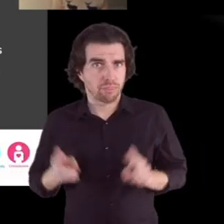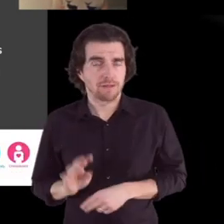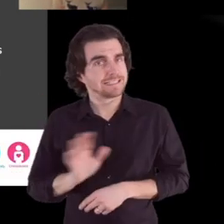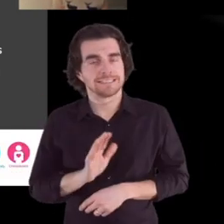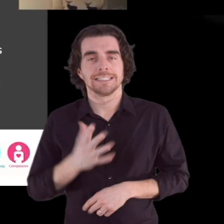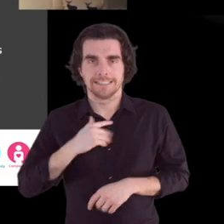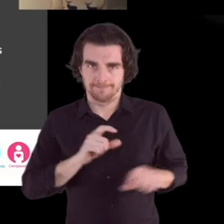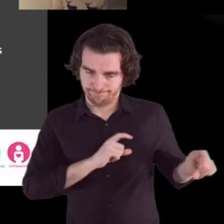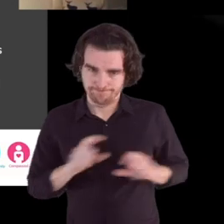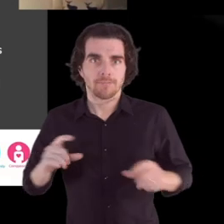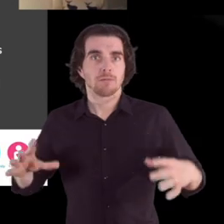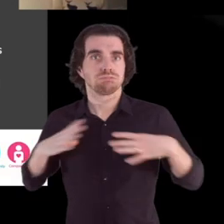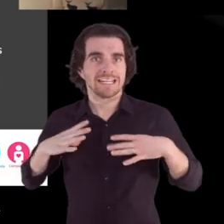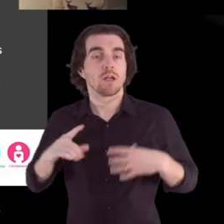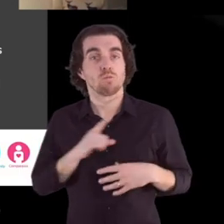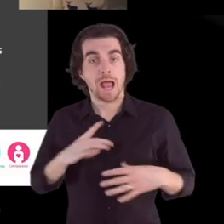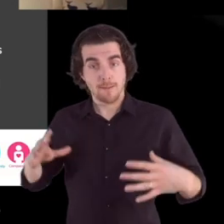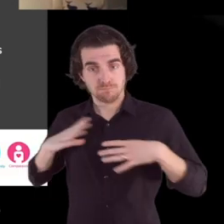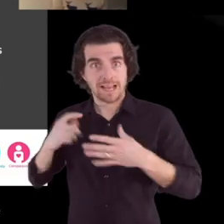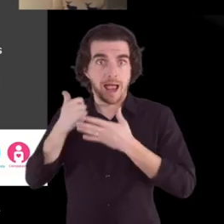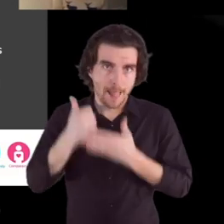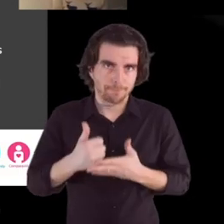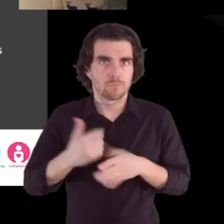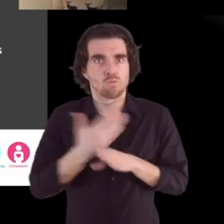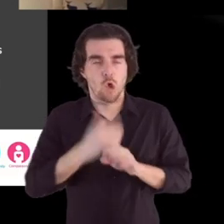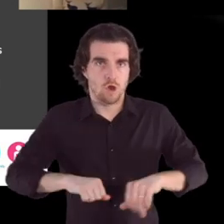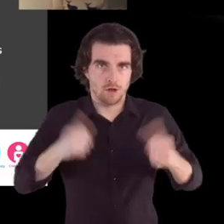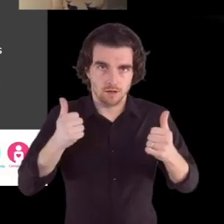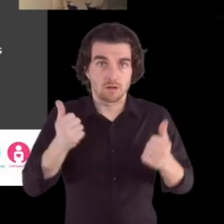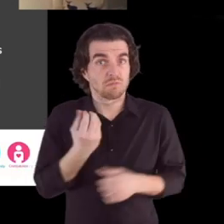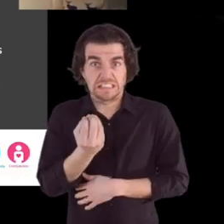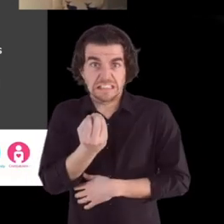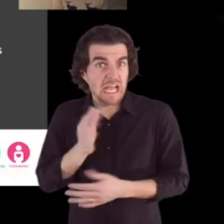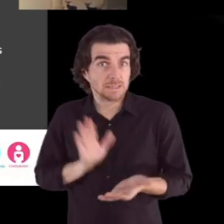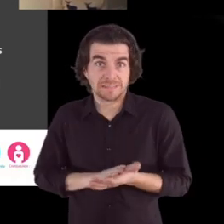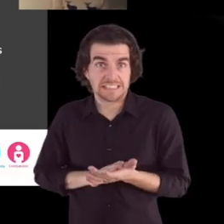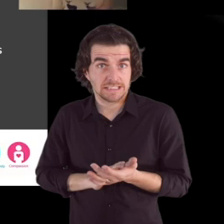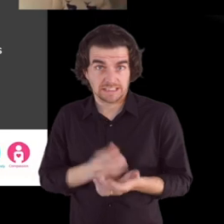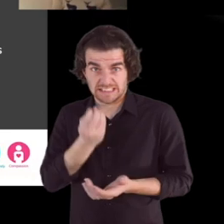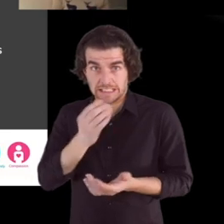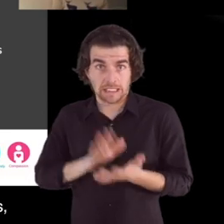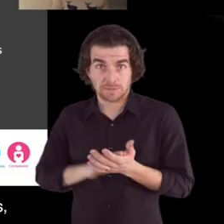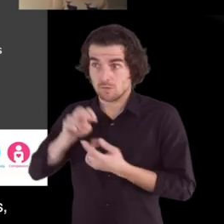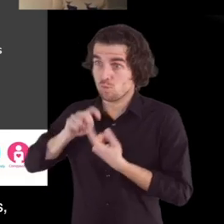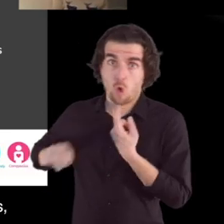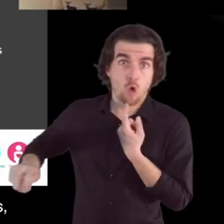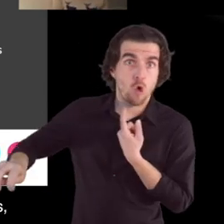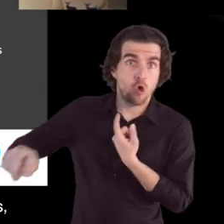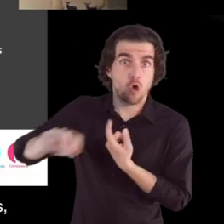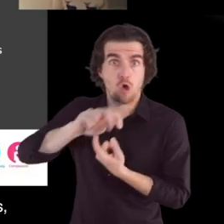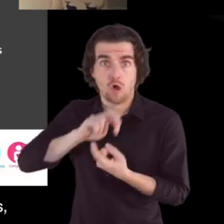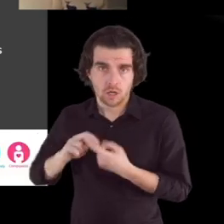break does make us more productive, and they help you to avoid burnout. So it's worth doing, you know, even 10 minutes, walk around the